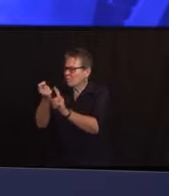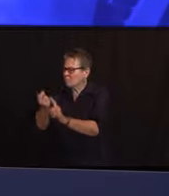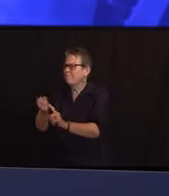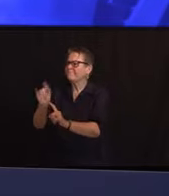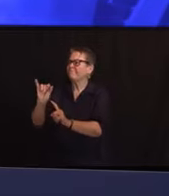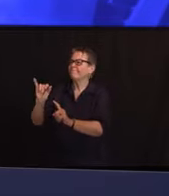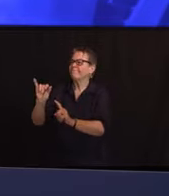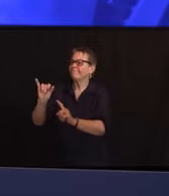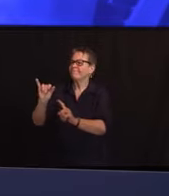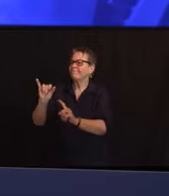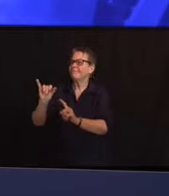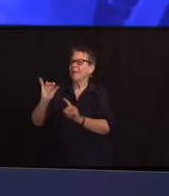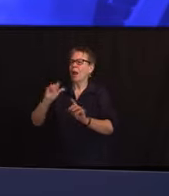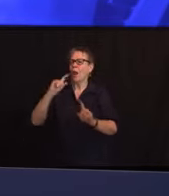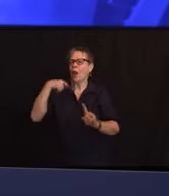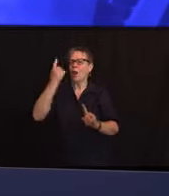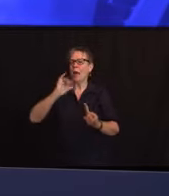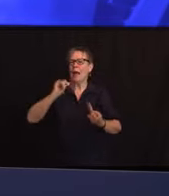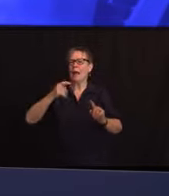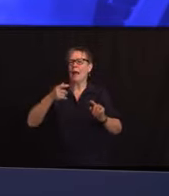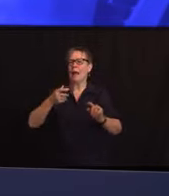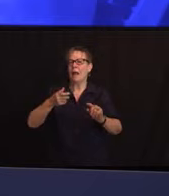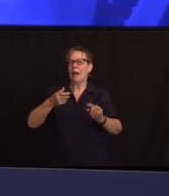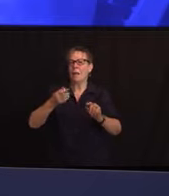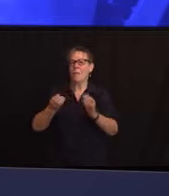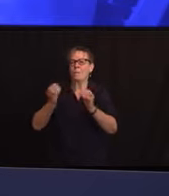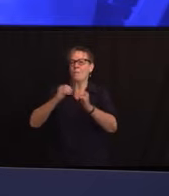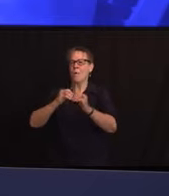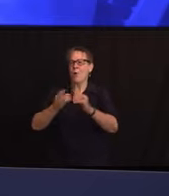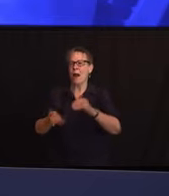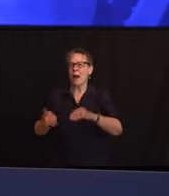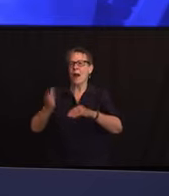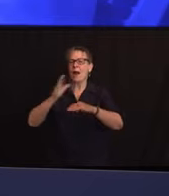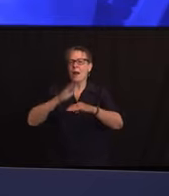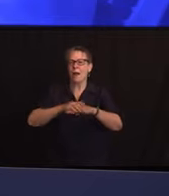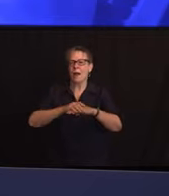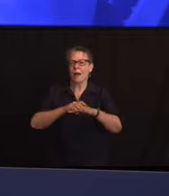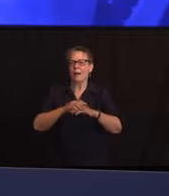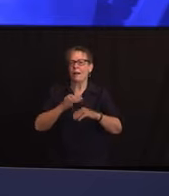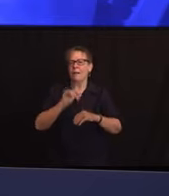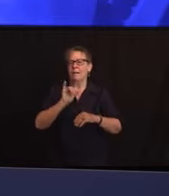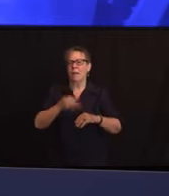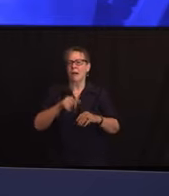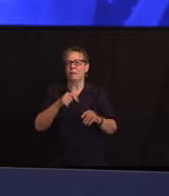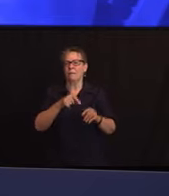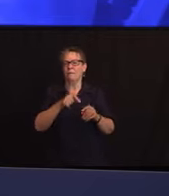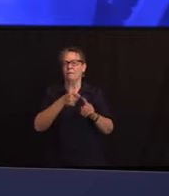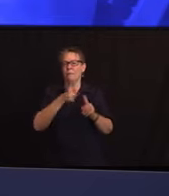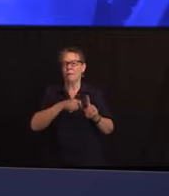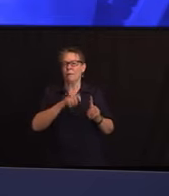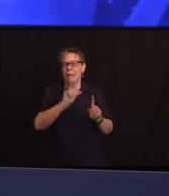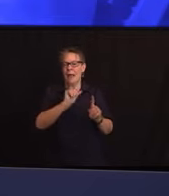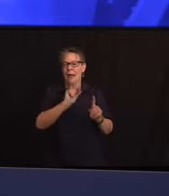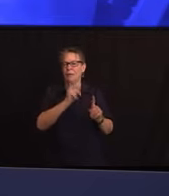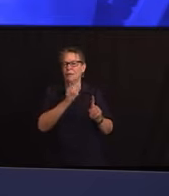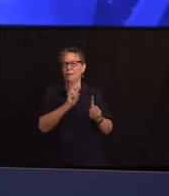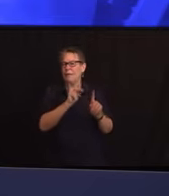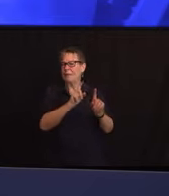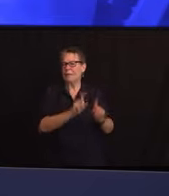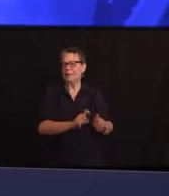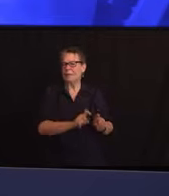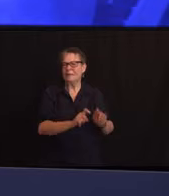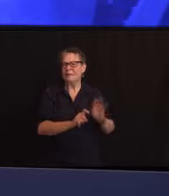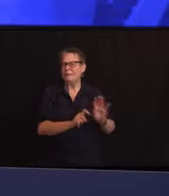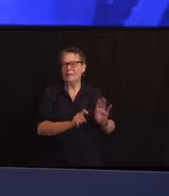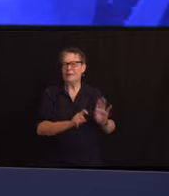opposite, the reporting of backlogged antigen cases on May 5th, and it affected the 7-day